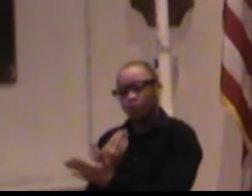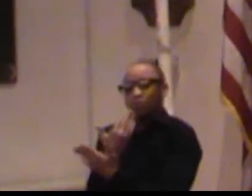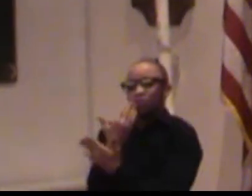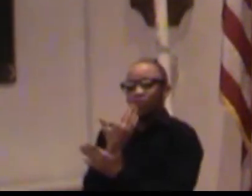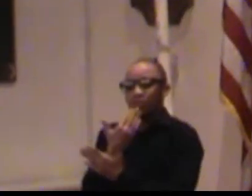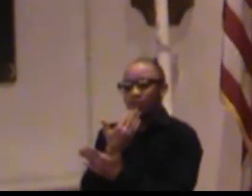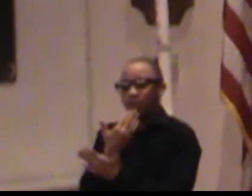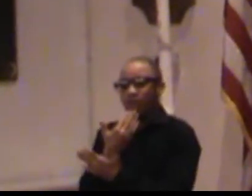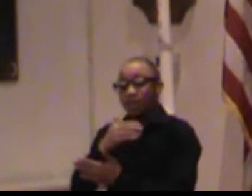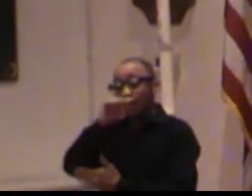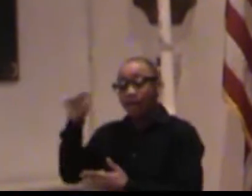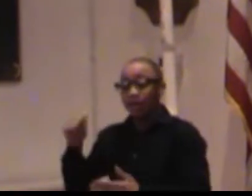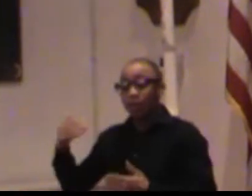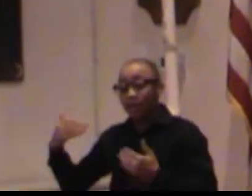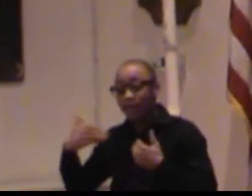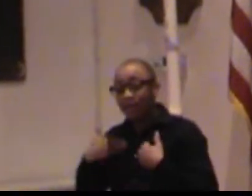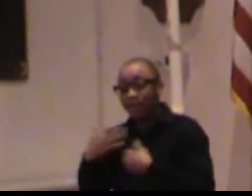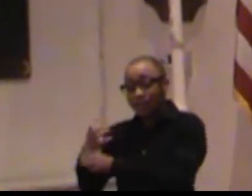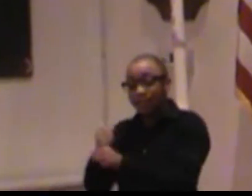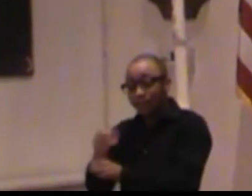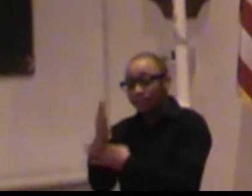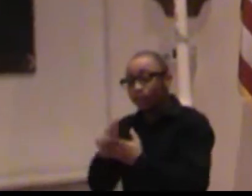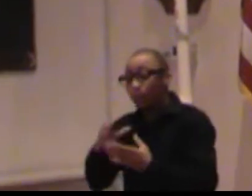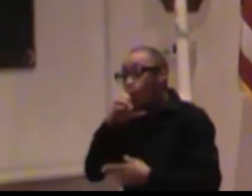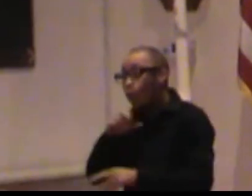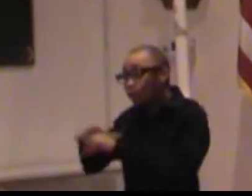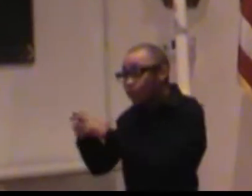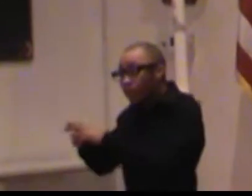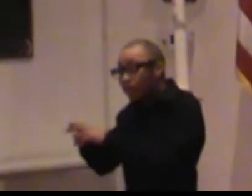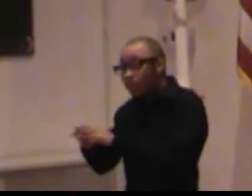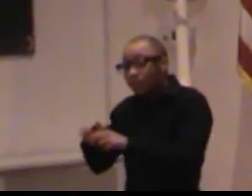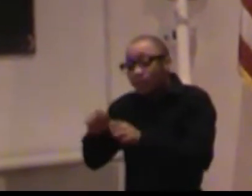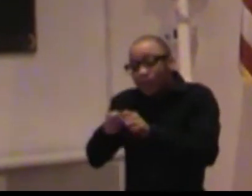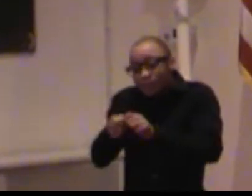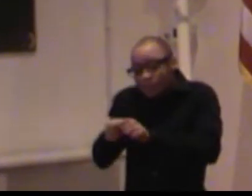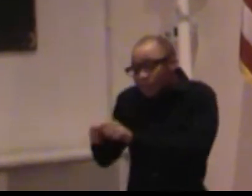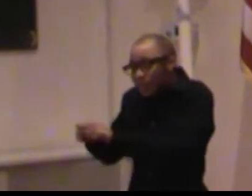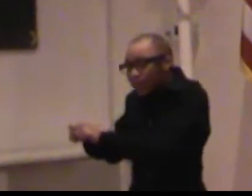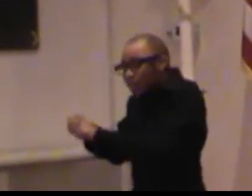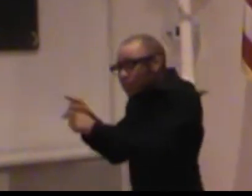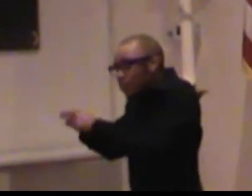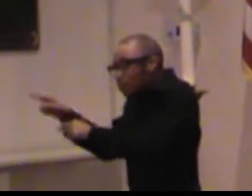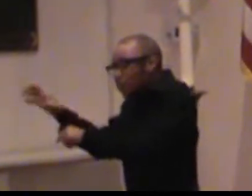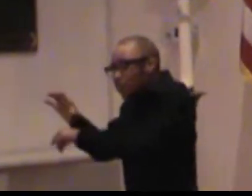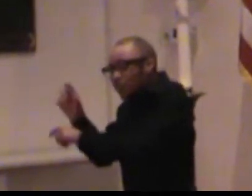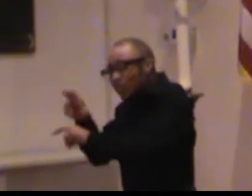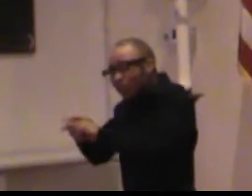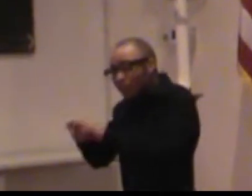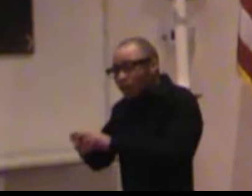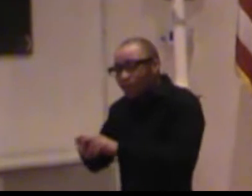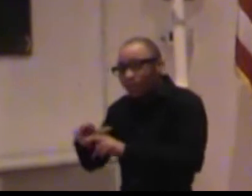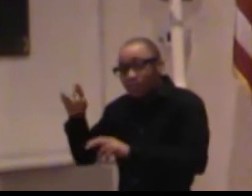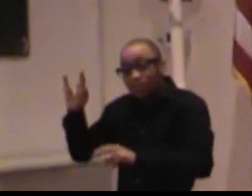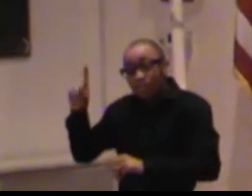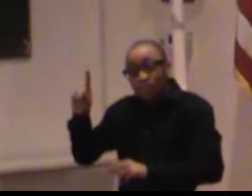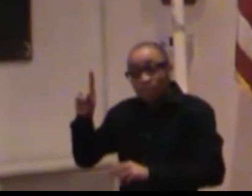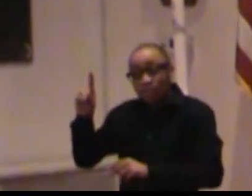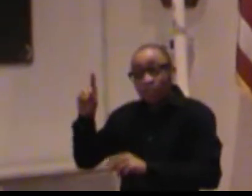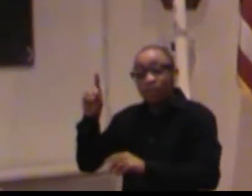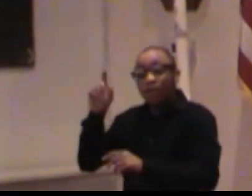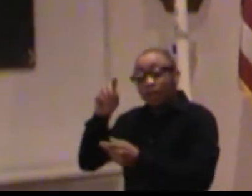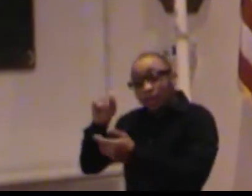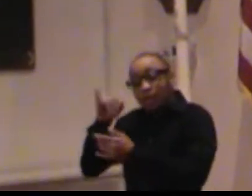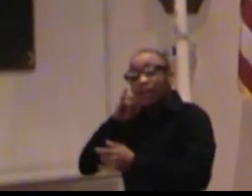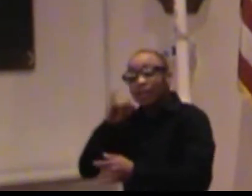new. Anybody ever taken some old furniture and had upholstery done to it? Amen. When you did, it